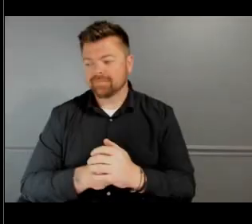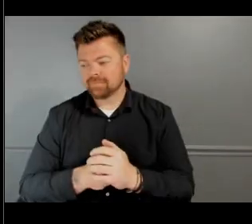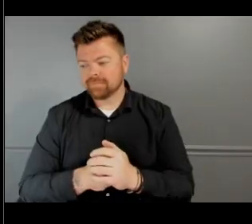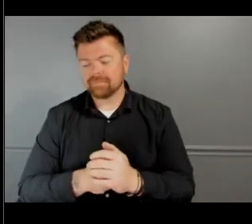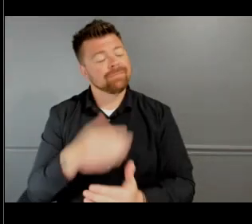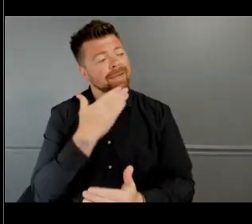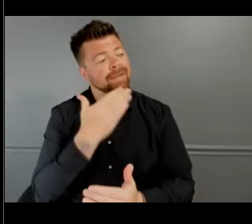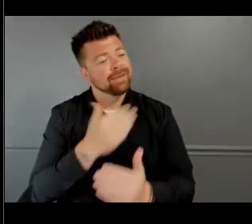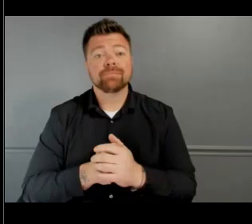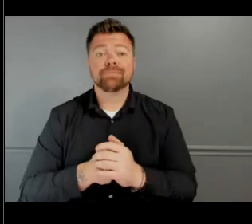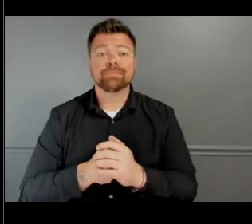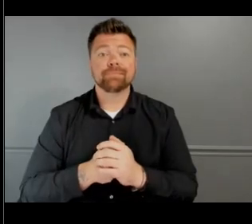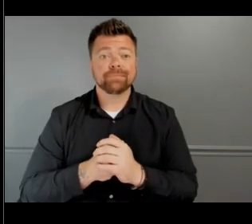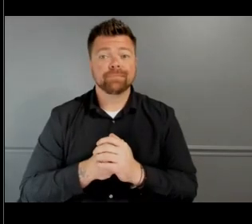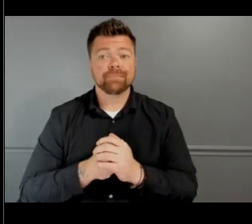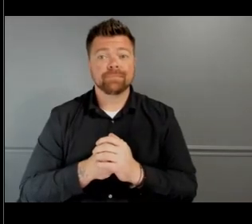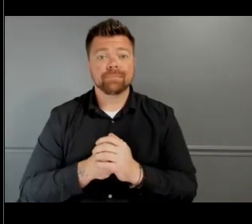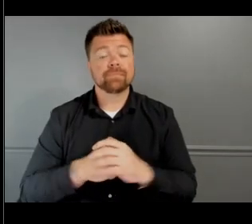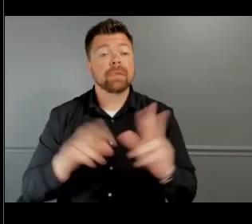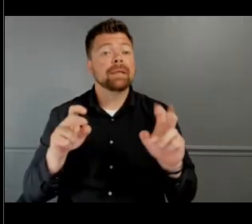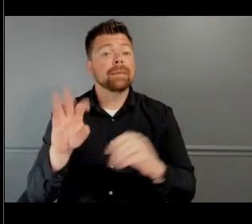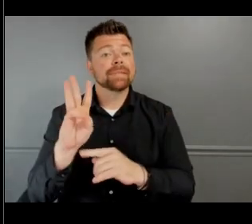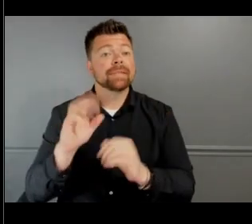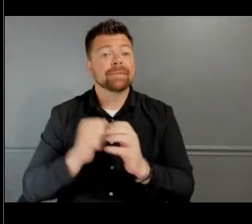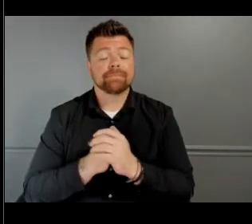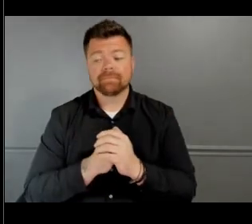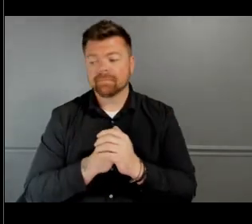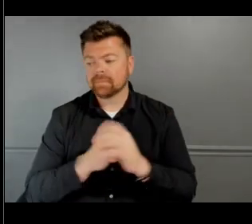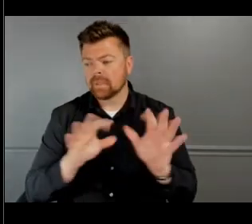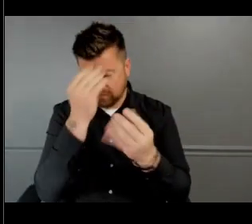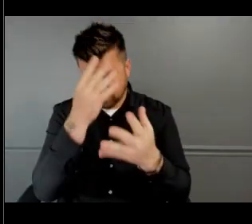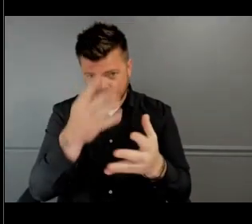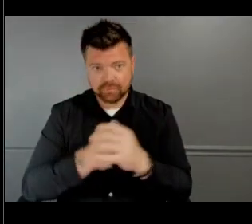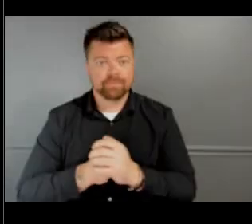you. Topic 6, key takeaways.